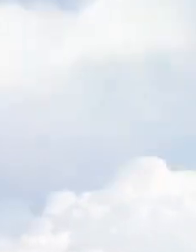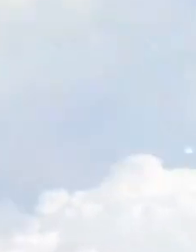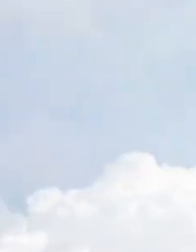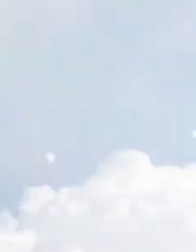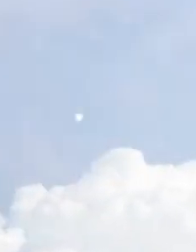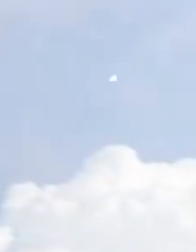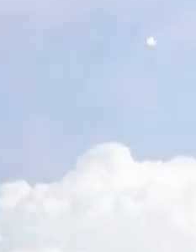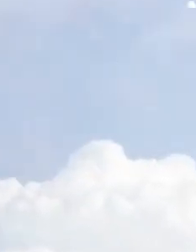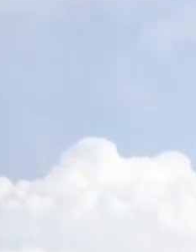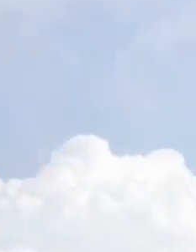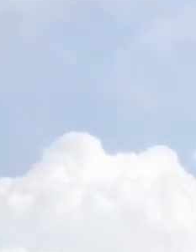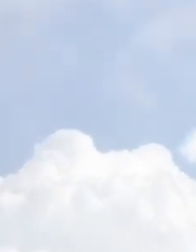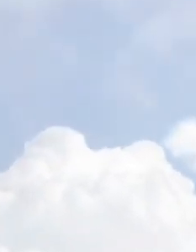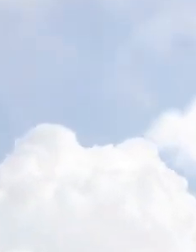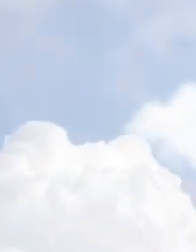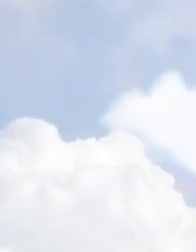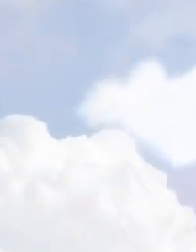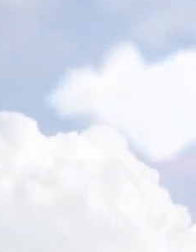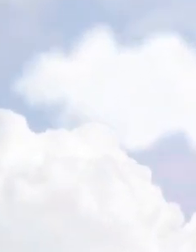so